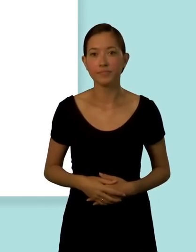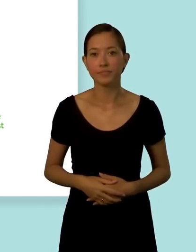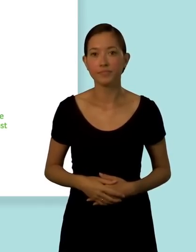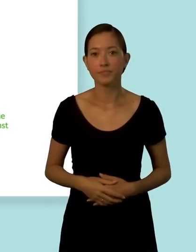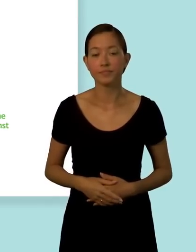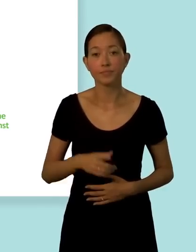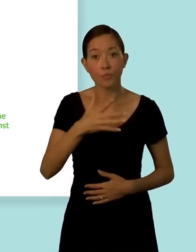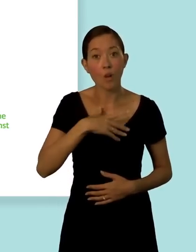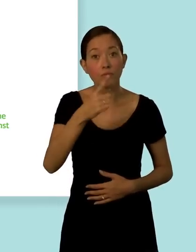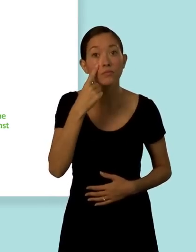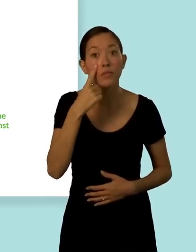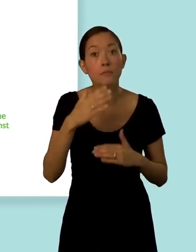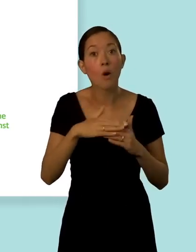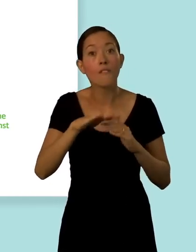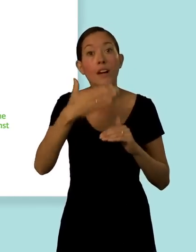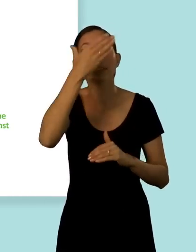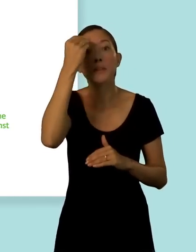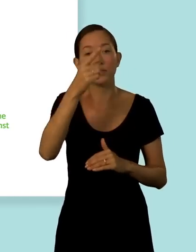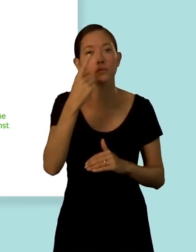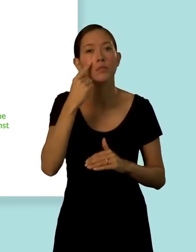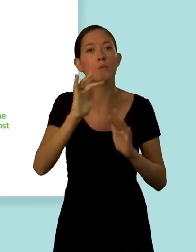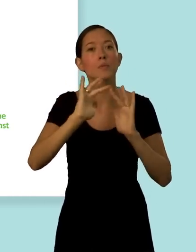To find out more about dementia, visit